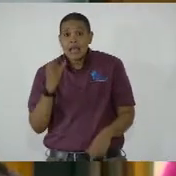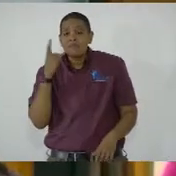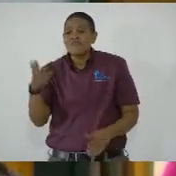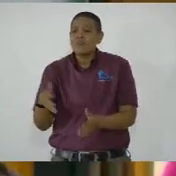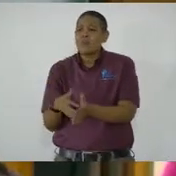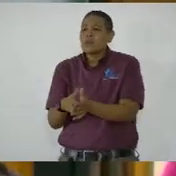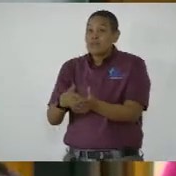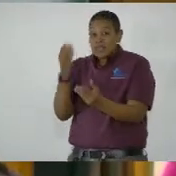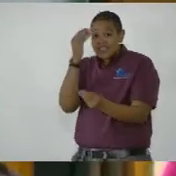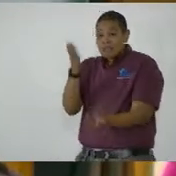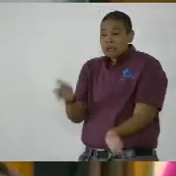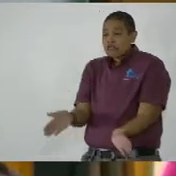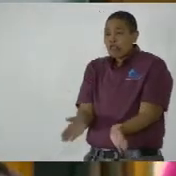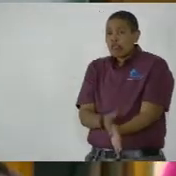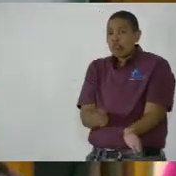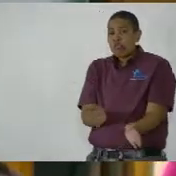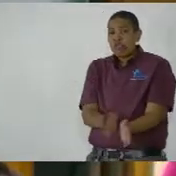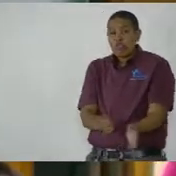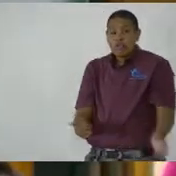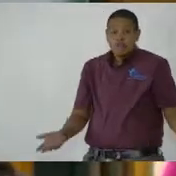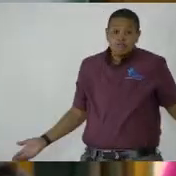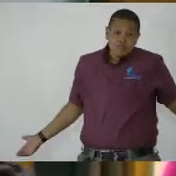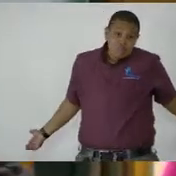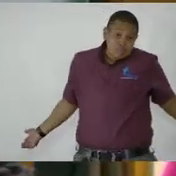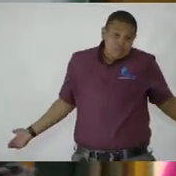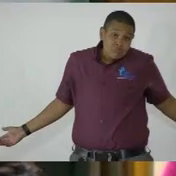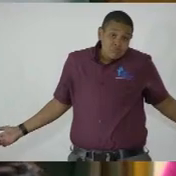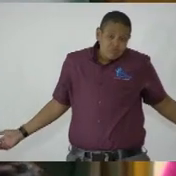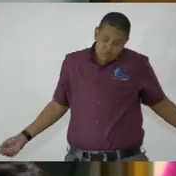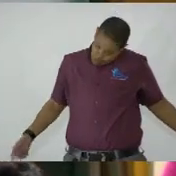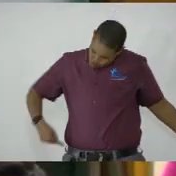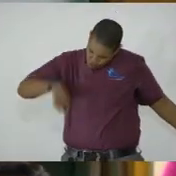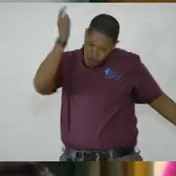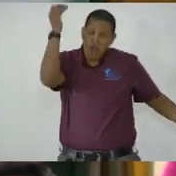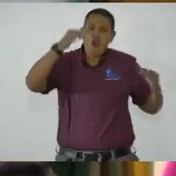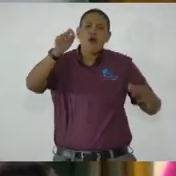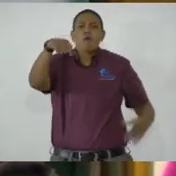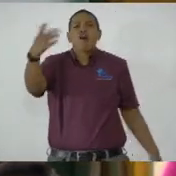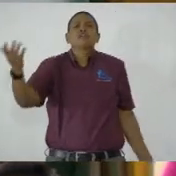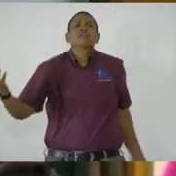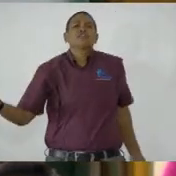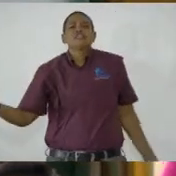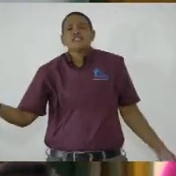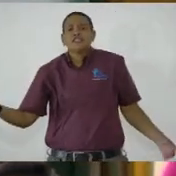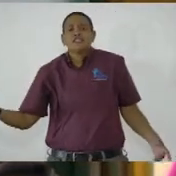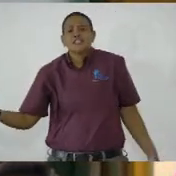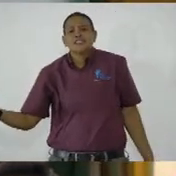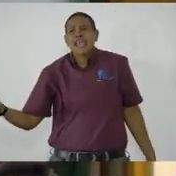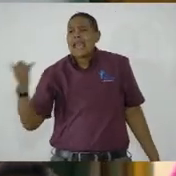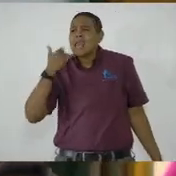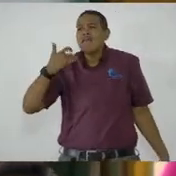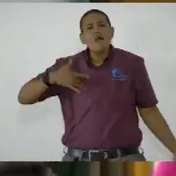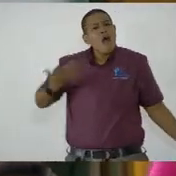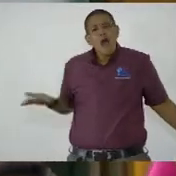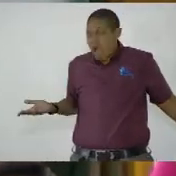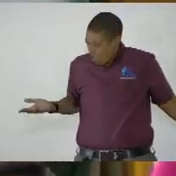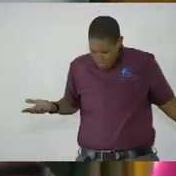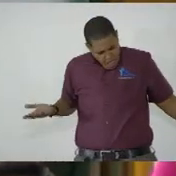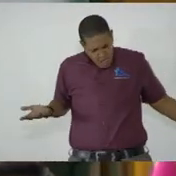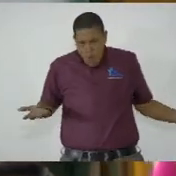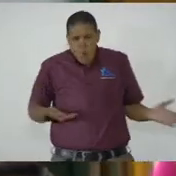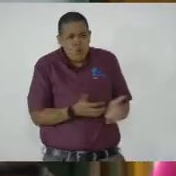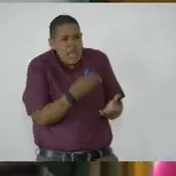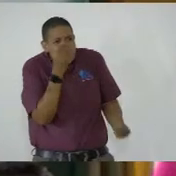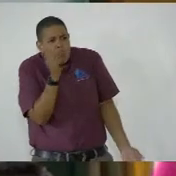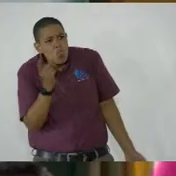Madam Speaker, sure, the accused must be tried. If the accused feels that he has a good chance, he will